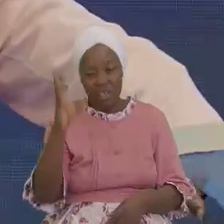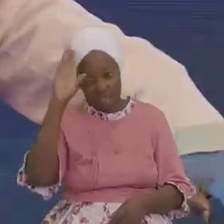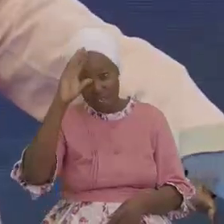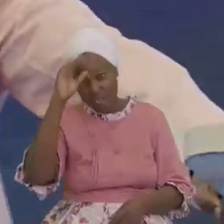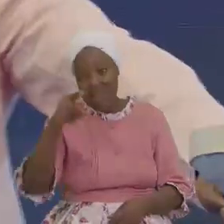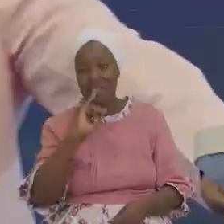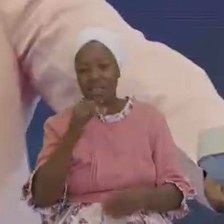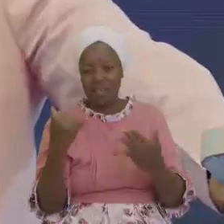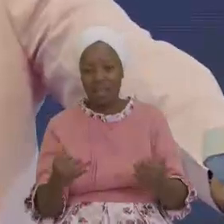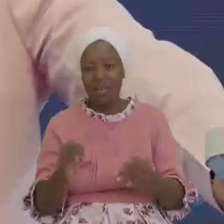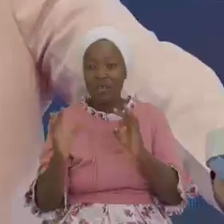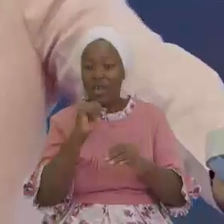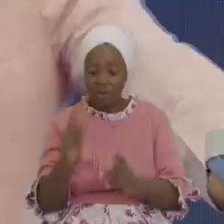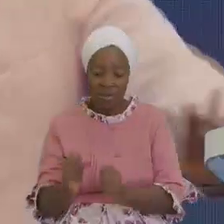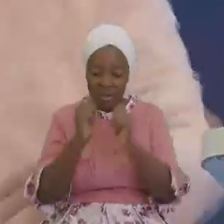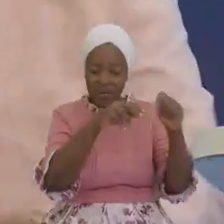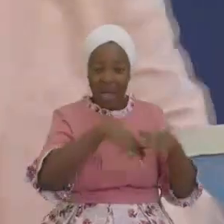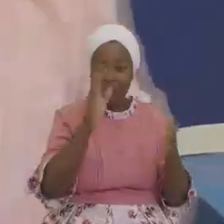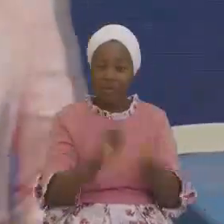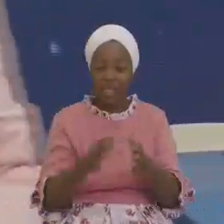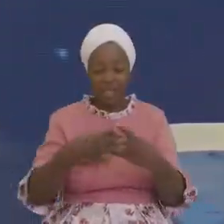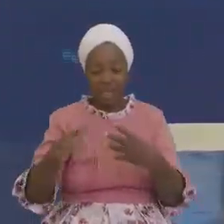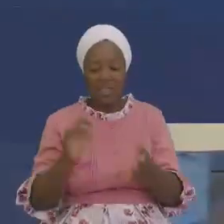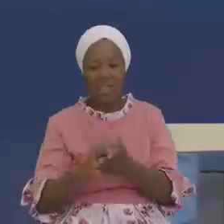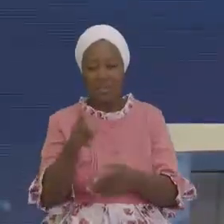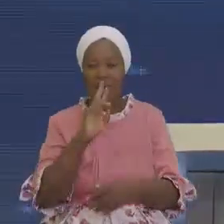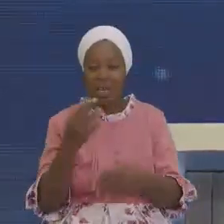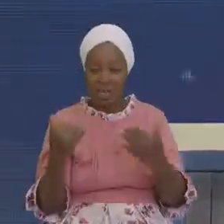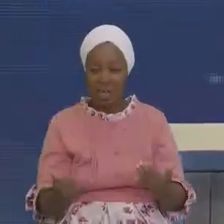of that cage where you are now,